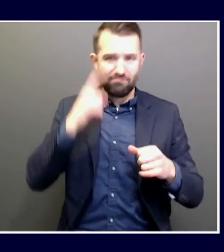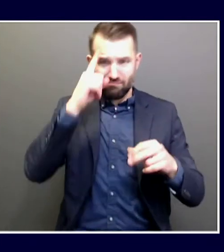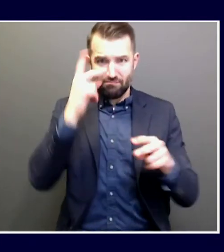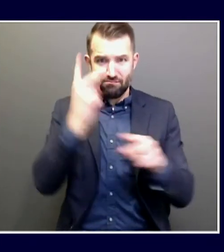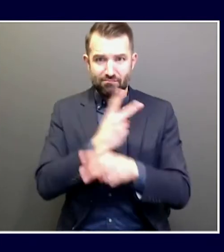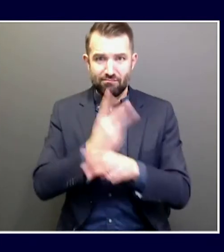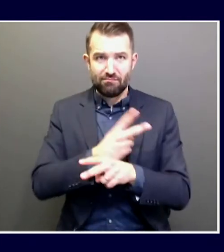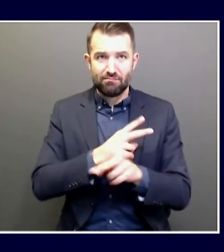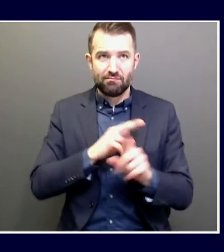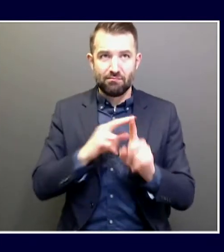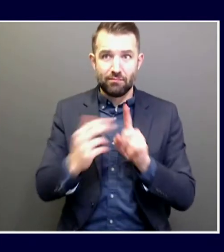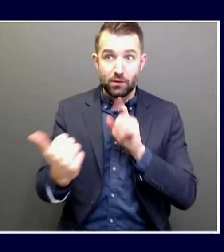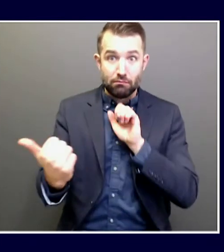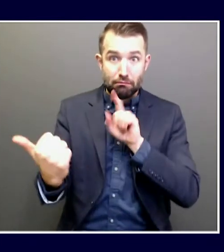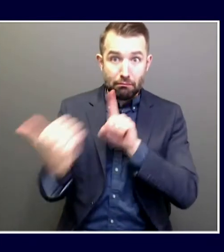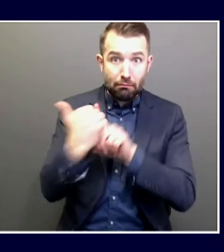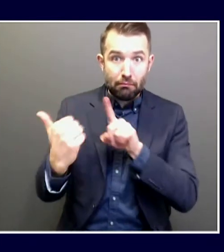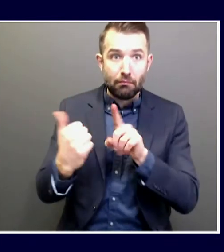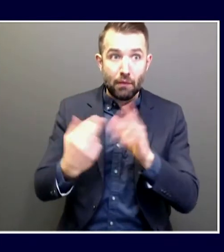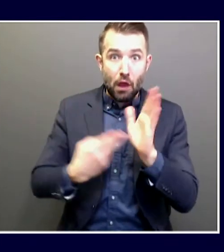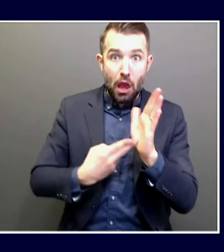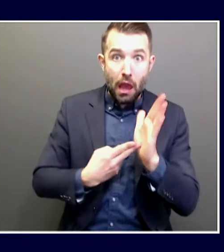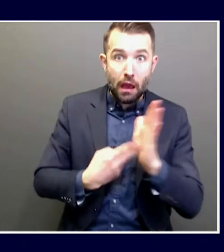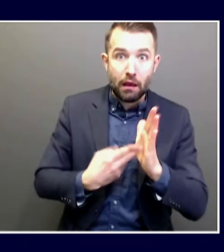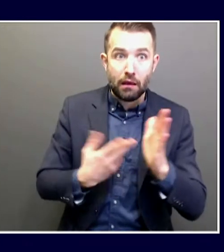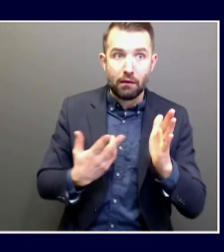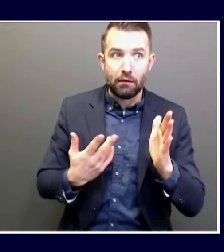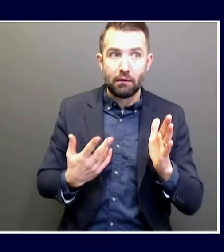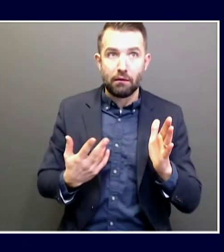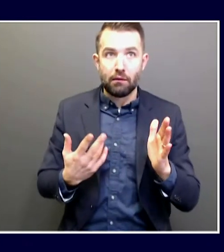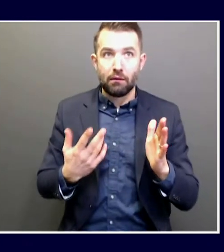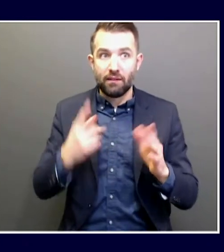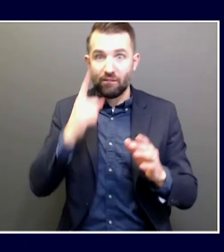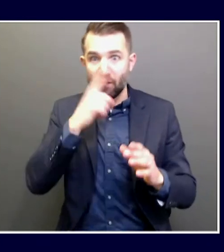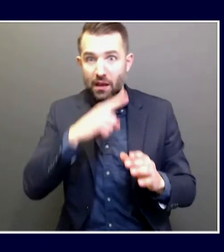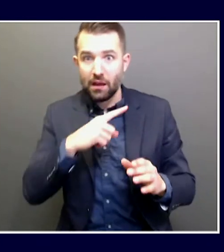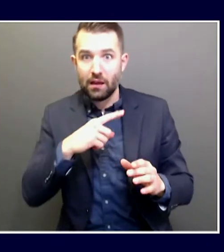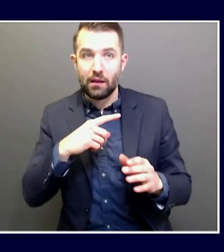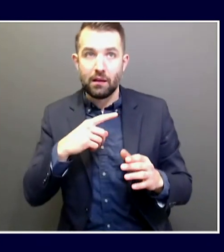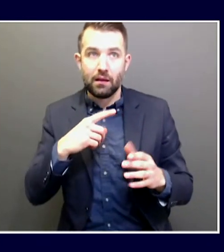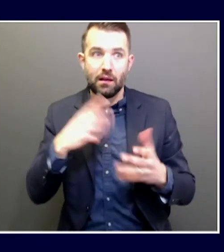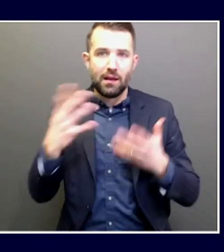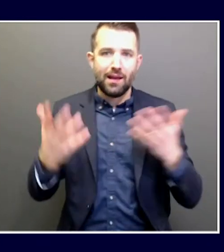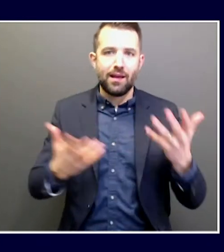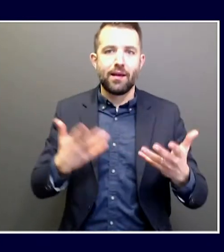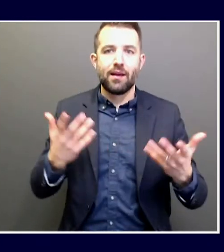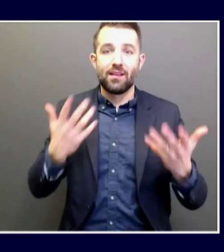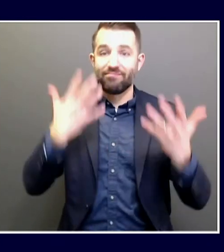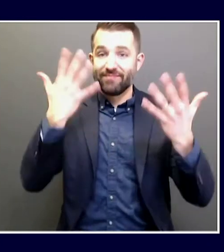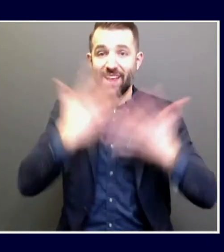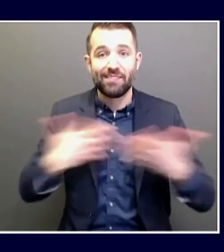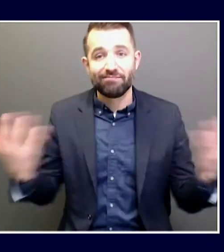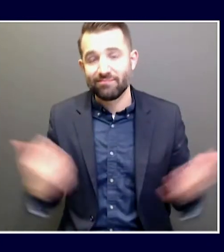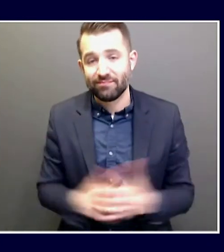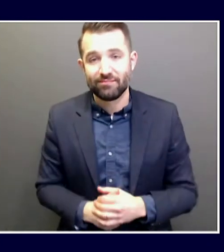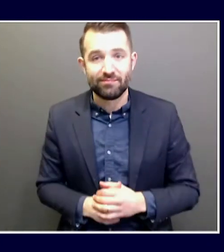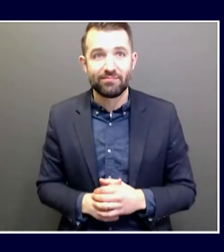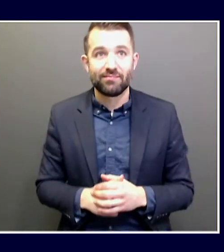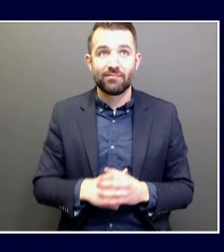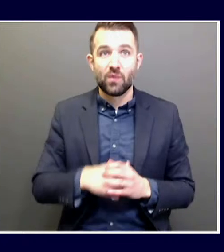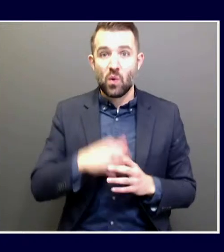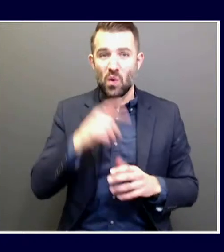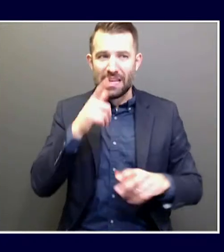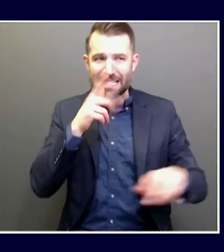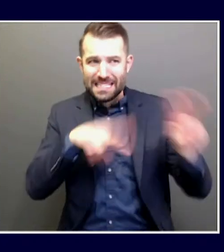is a question that folks have to grapple with. That's unfortunate, and I recognize how tough it can be,